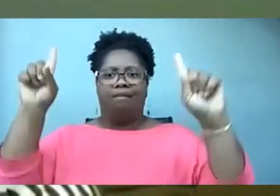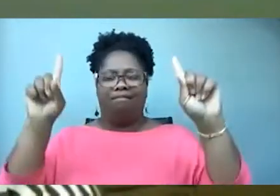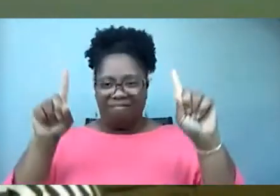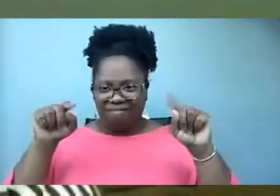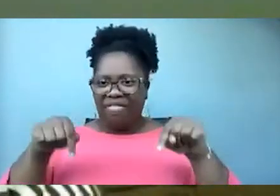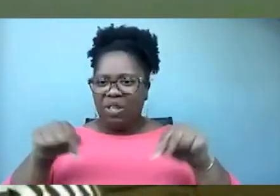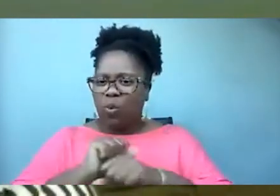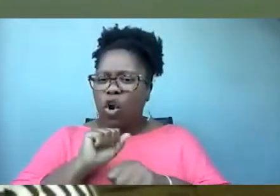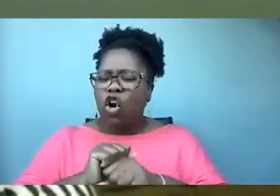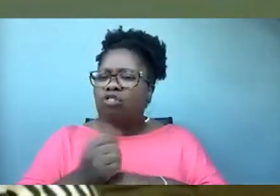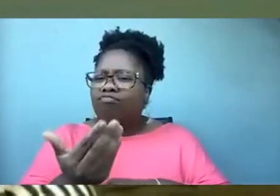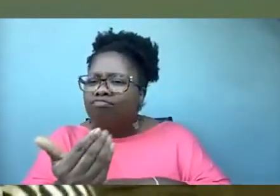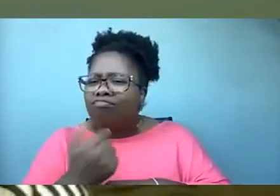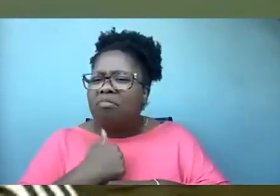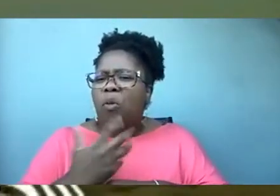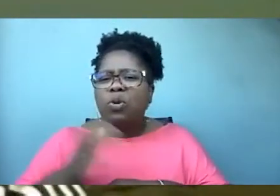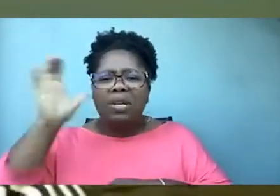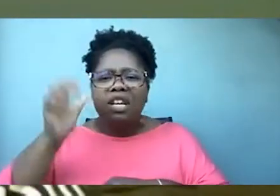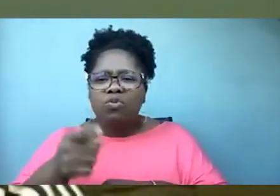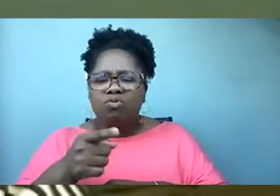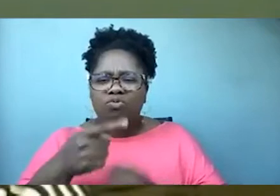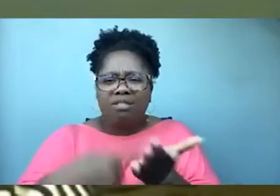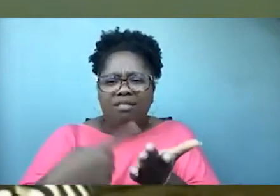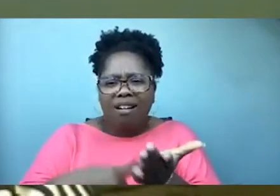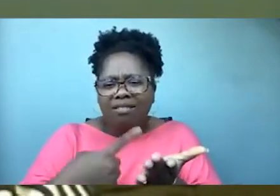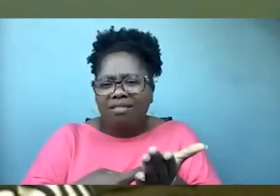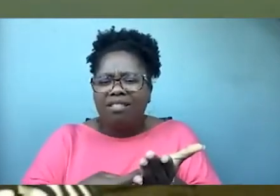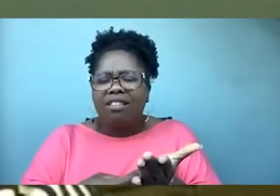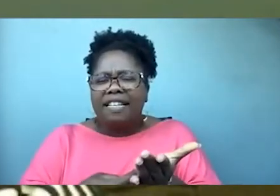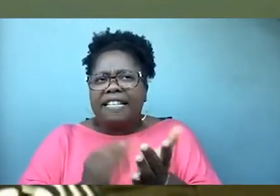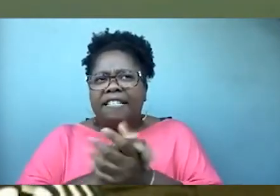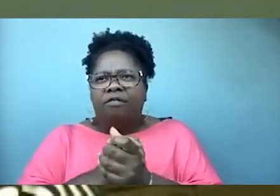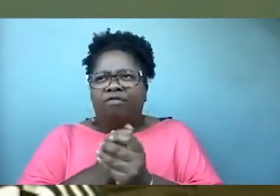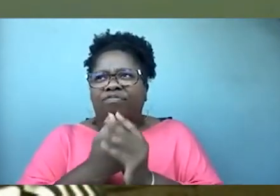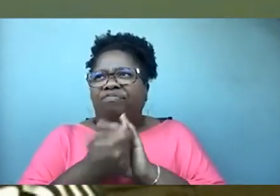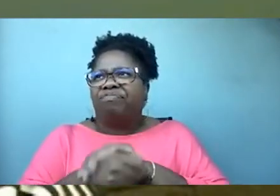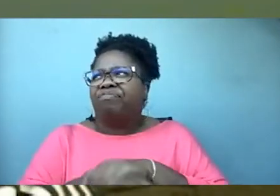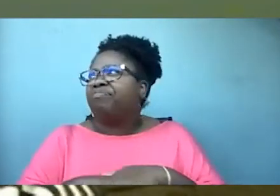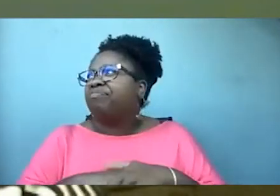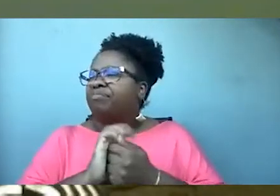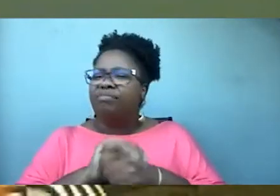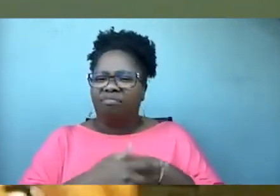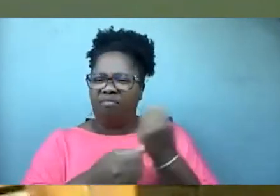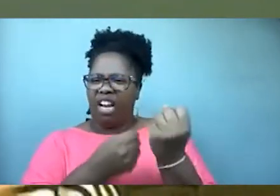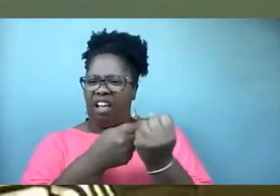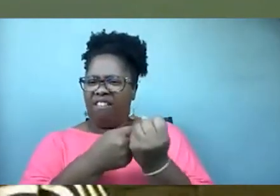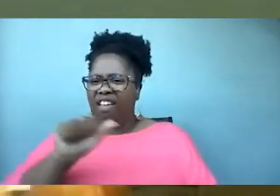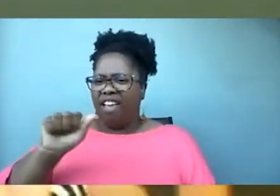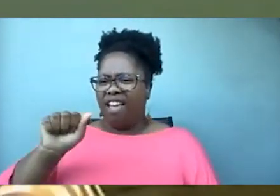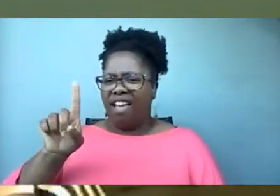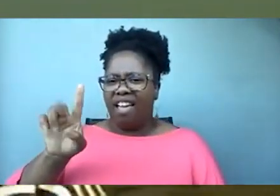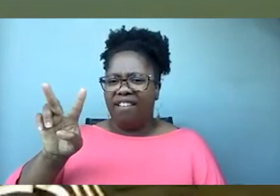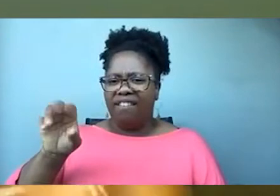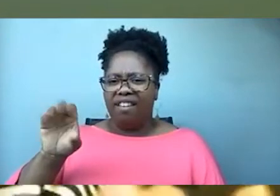how you think about advocacy. There's a part of our work that asks us to explain and